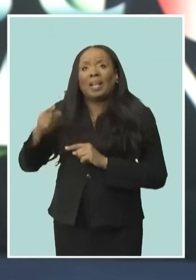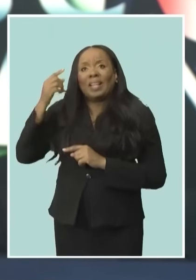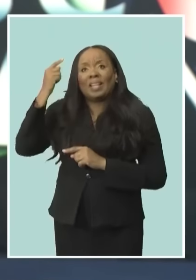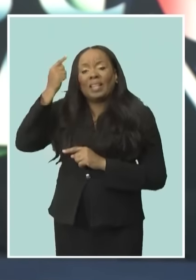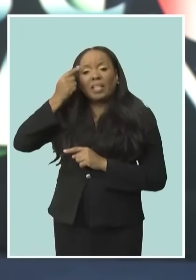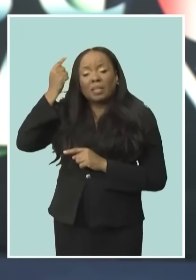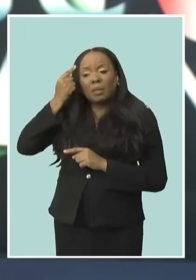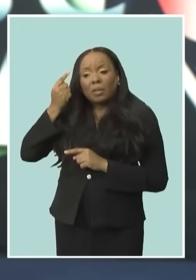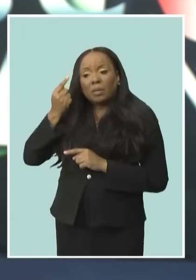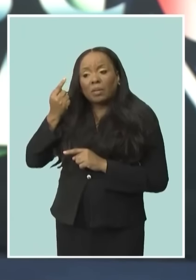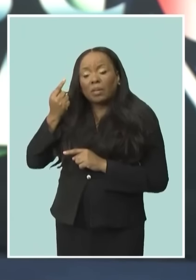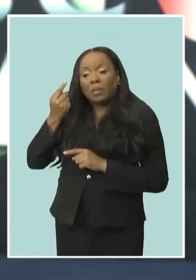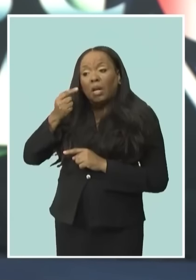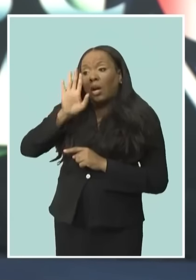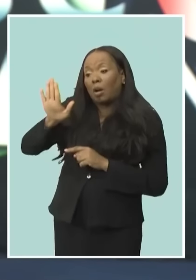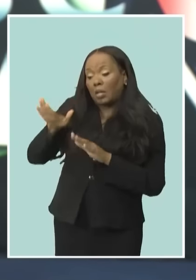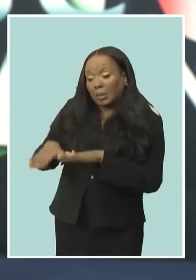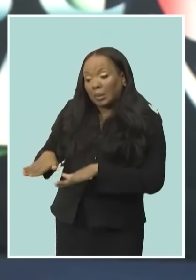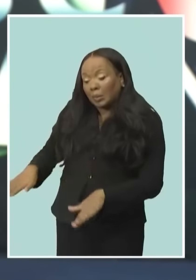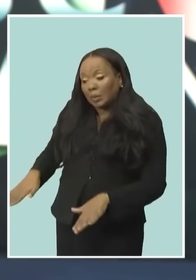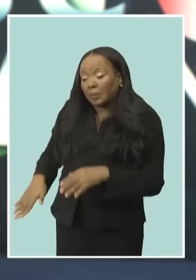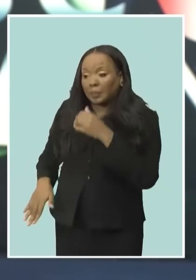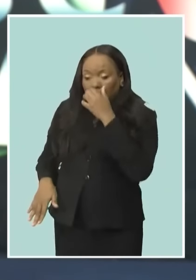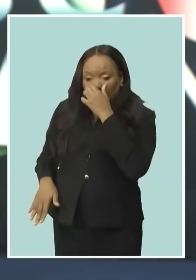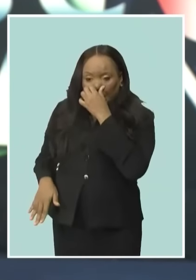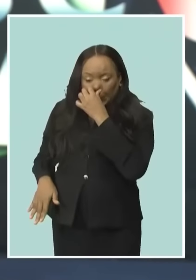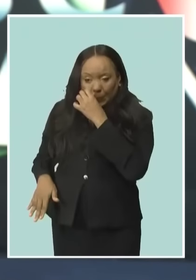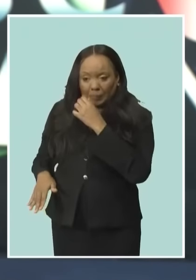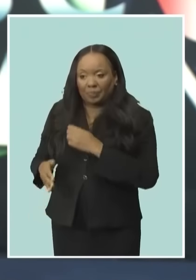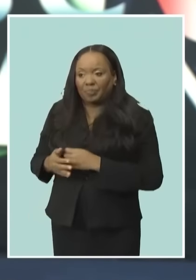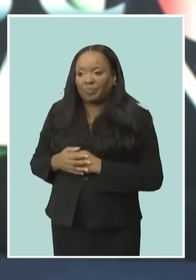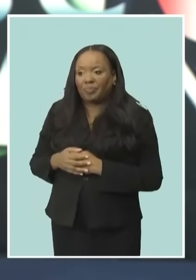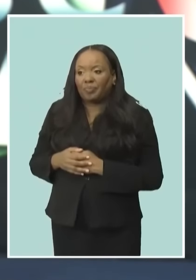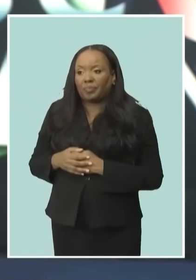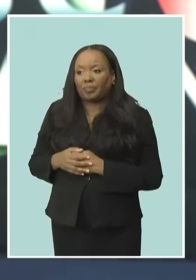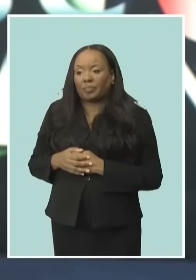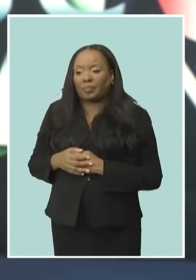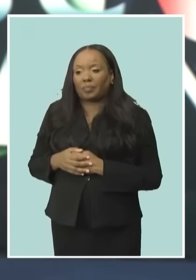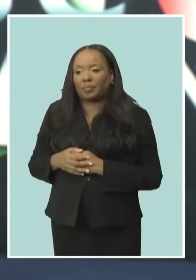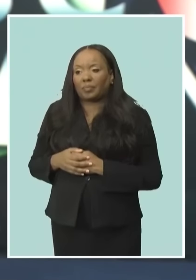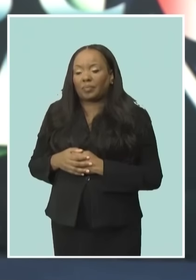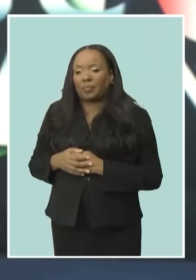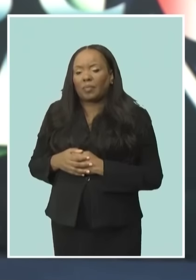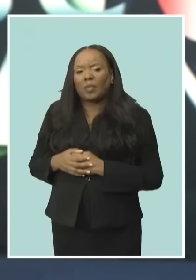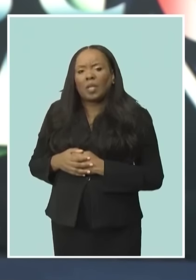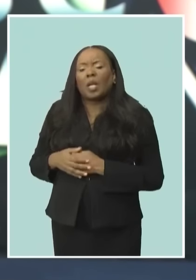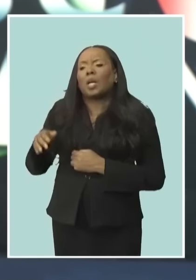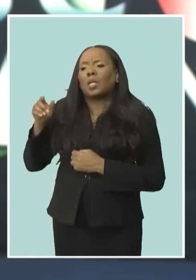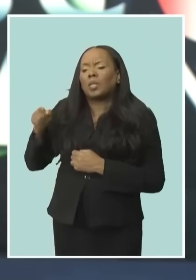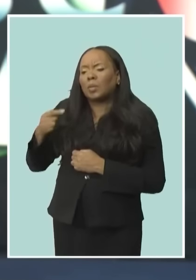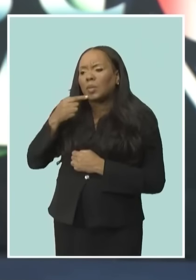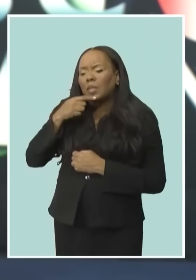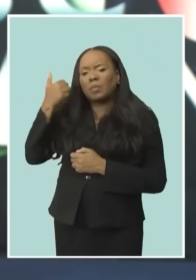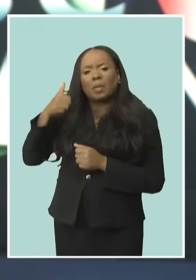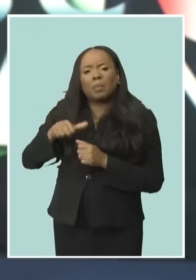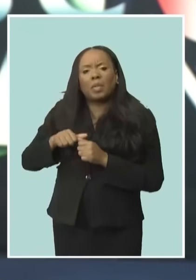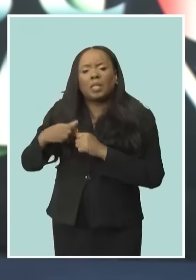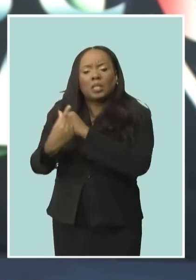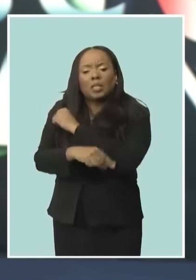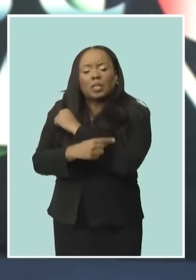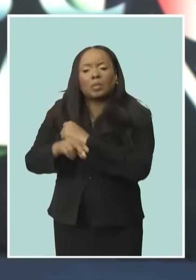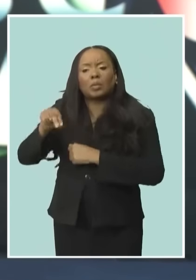the future for her children. Put that up against what you said earlier, the turnout in the St. George North